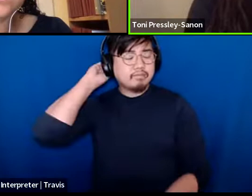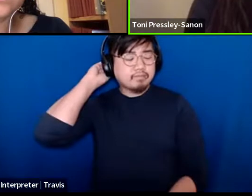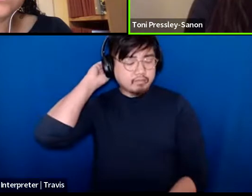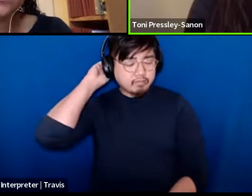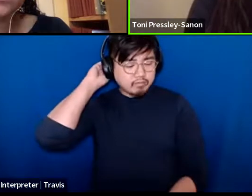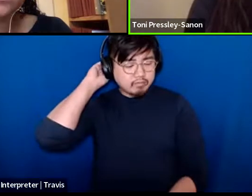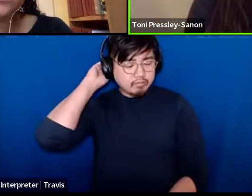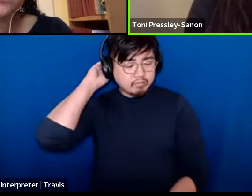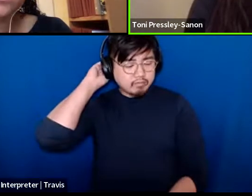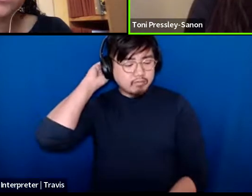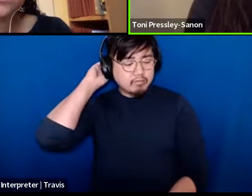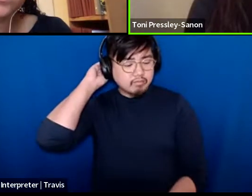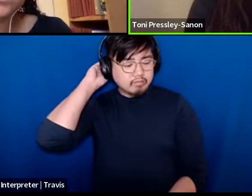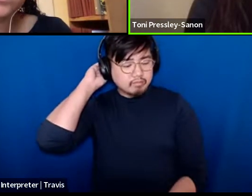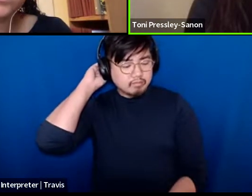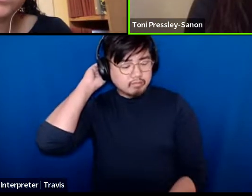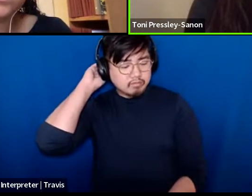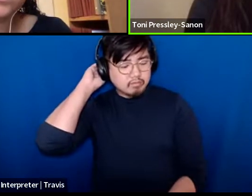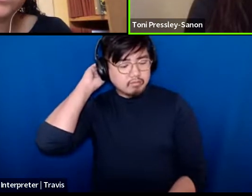then